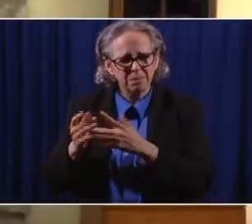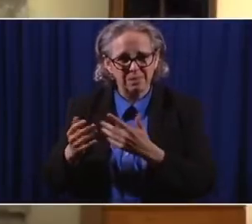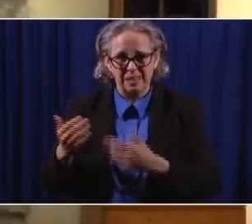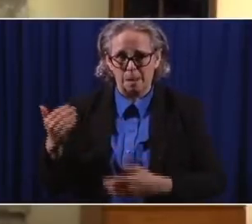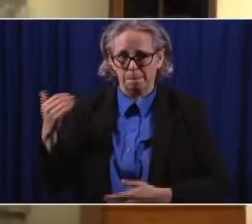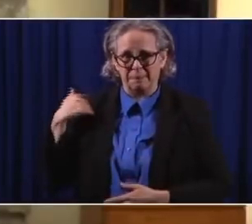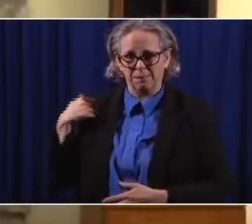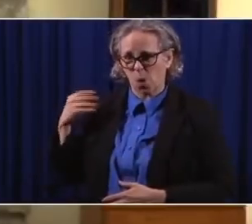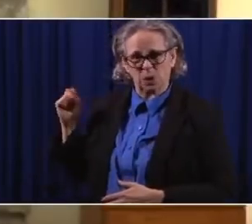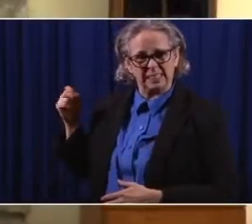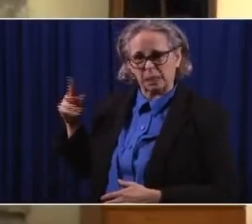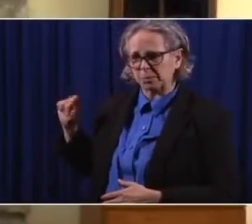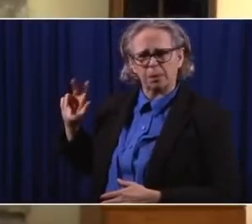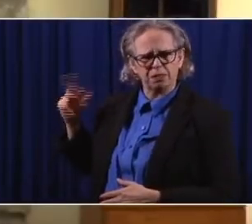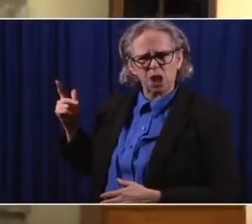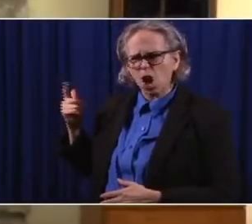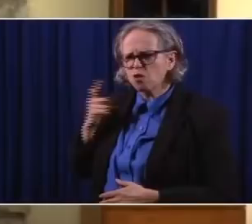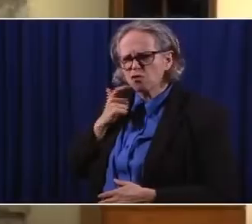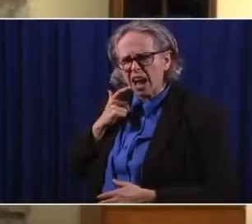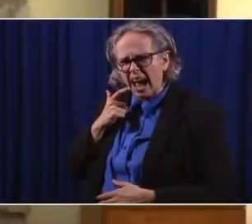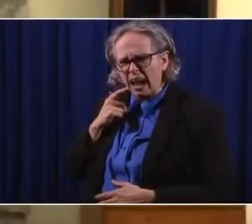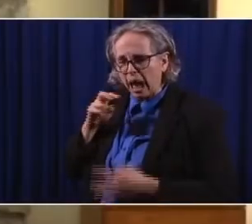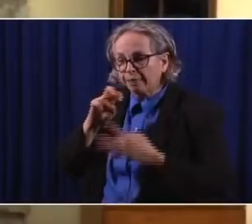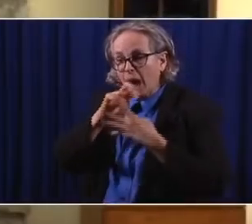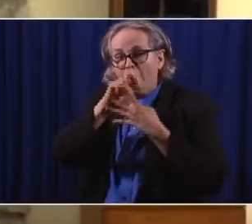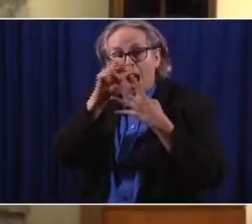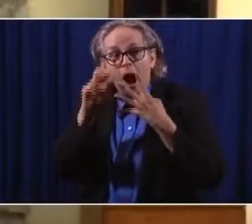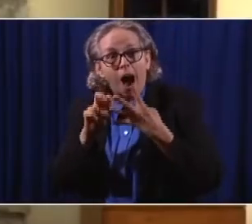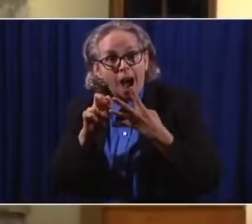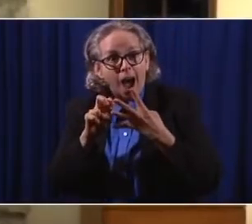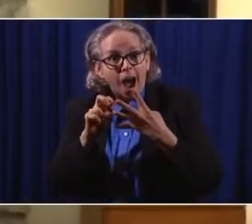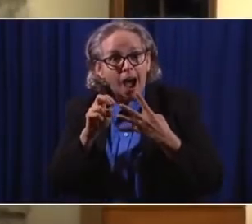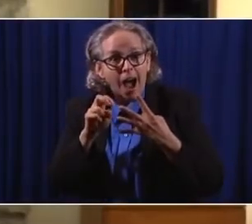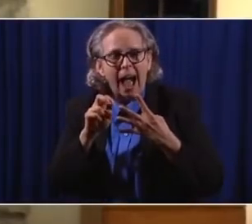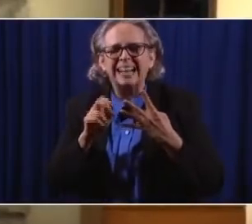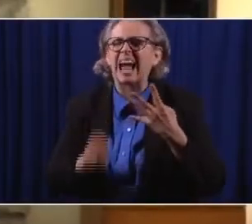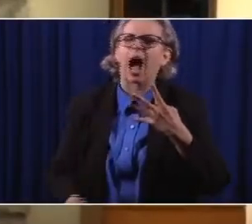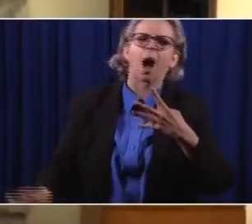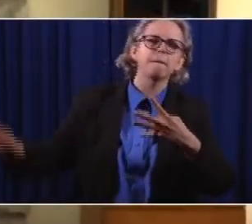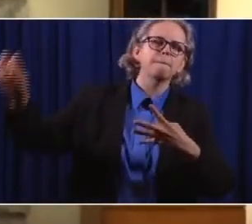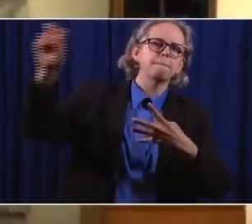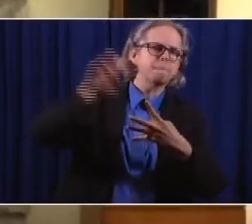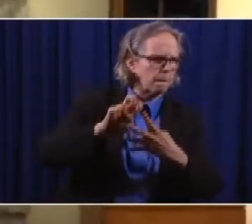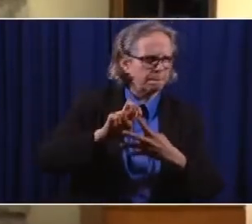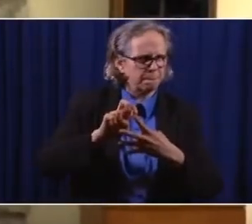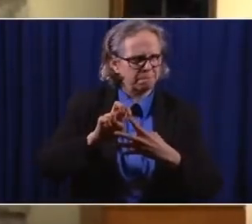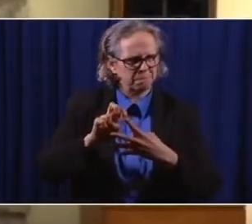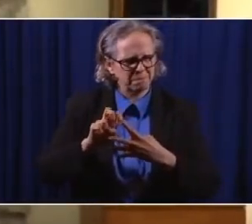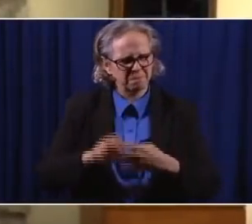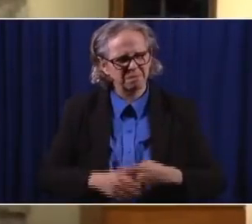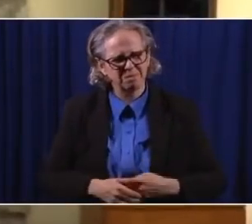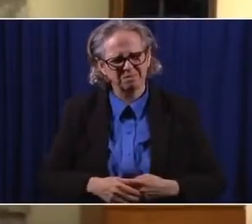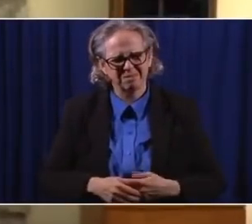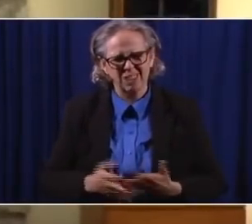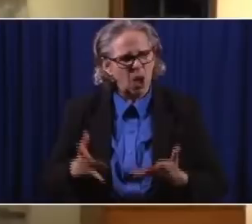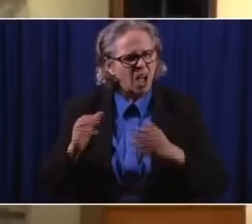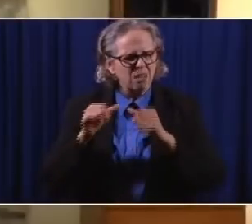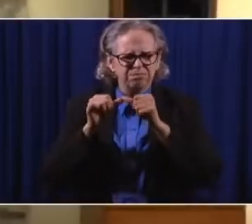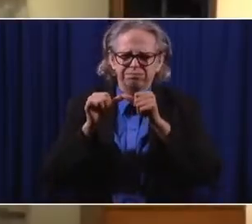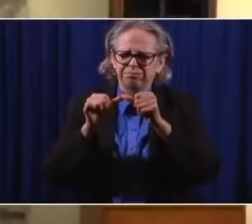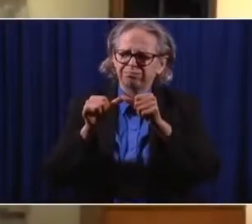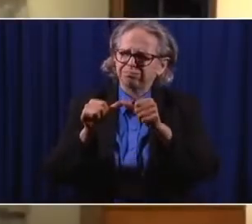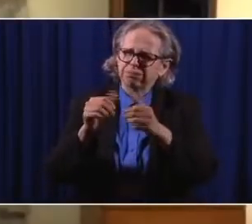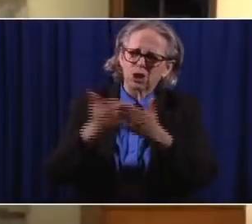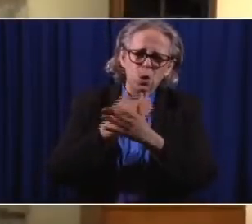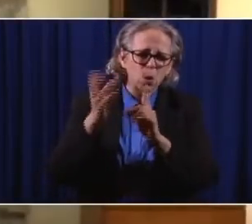September 3rd. The county also exceeds the CDC's threshold for high incidence and is seeing a sustained increase in new cases, outpatient